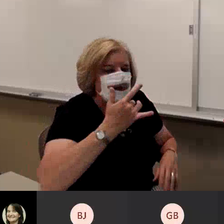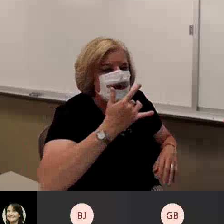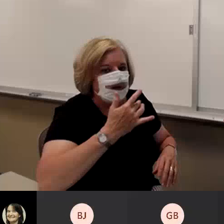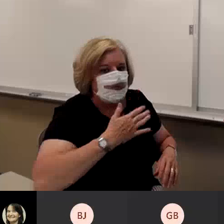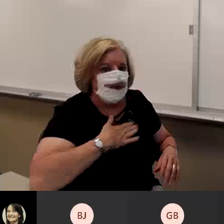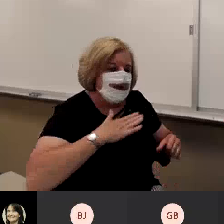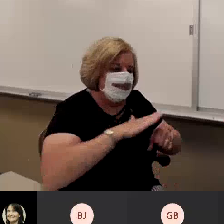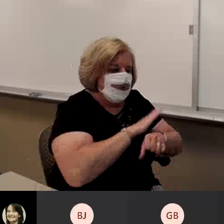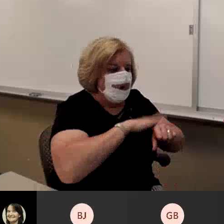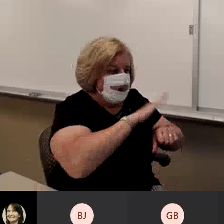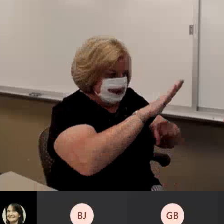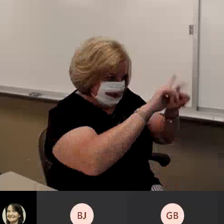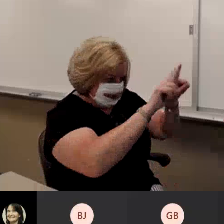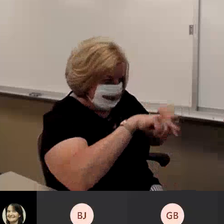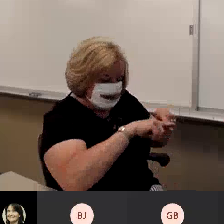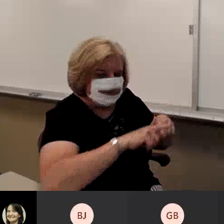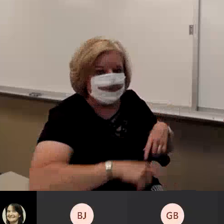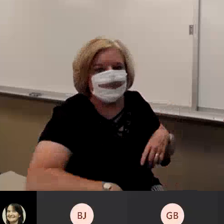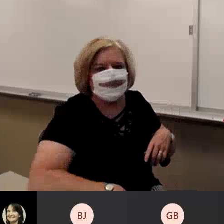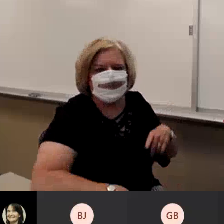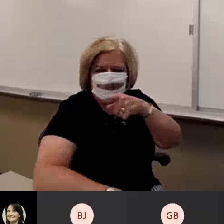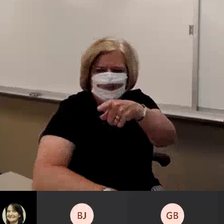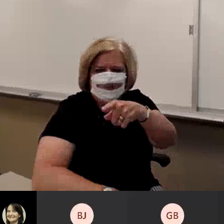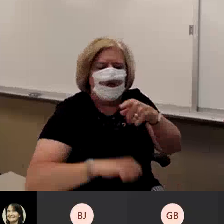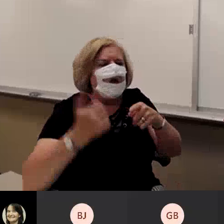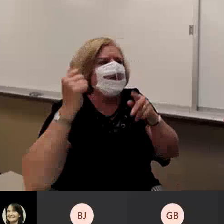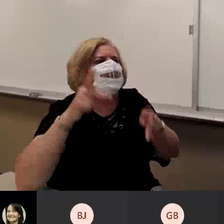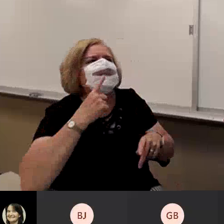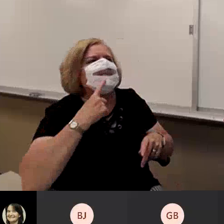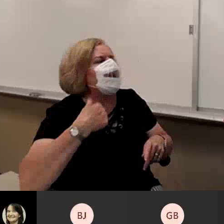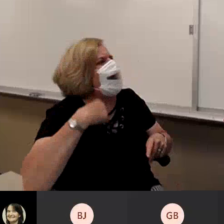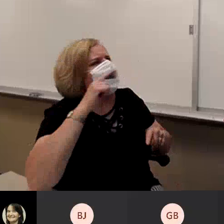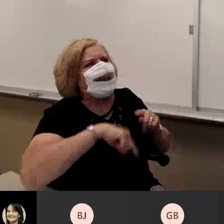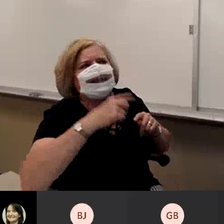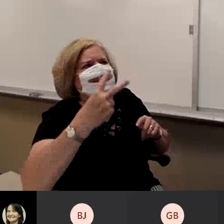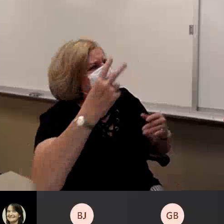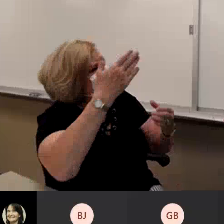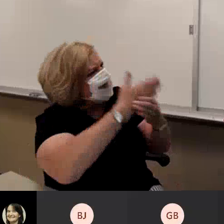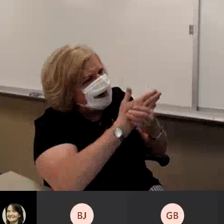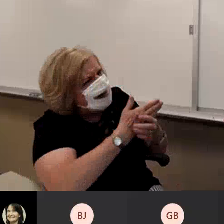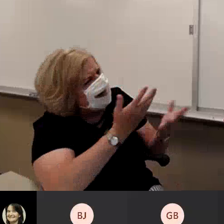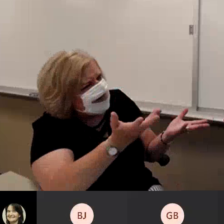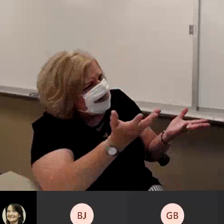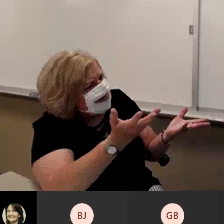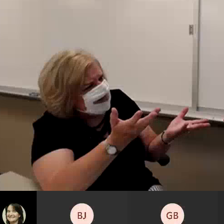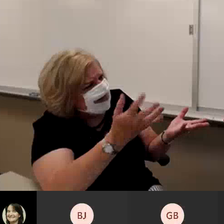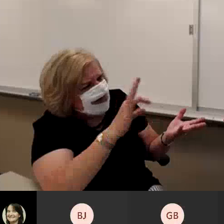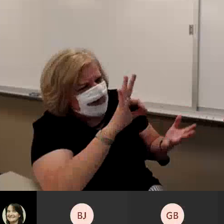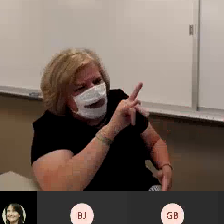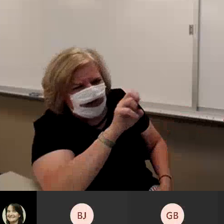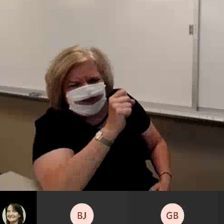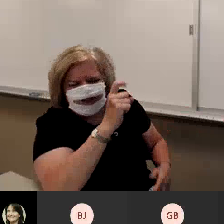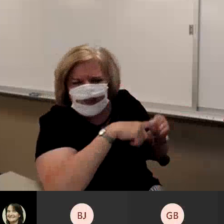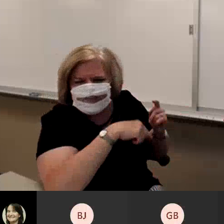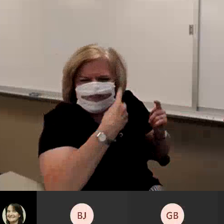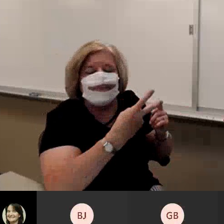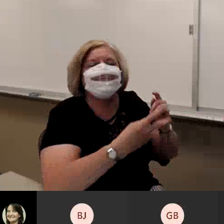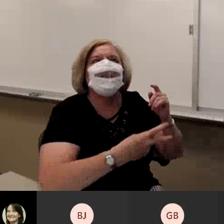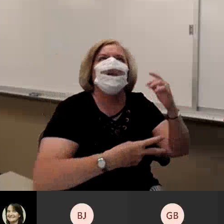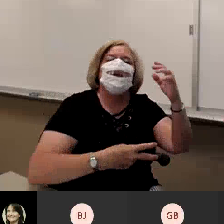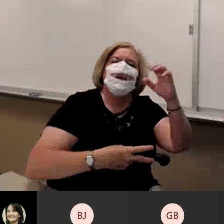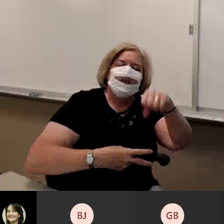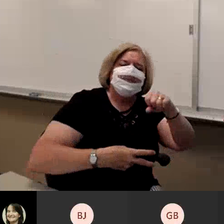Did that fix it? I can't see the files at all. Yeah, so... yeah, they should